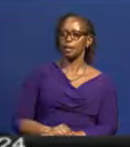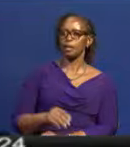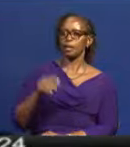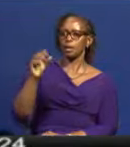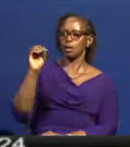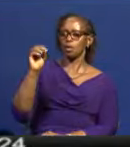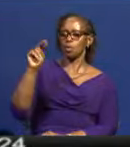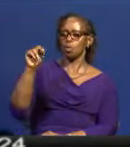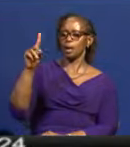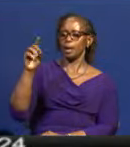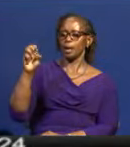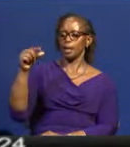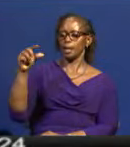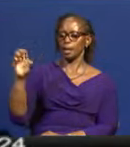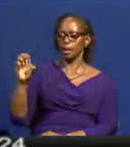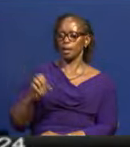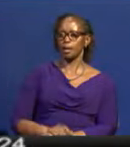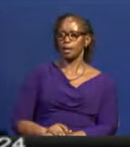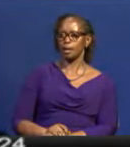Tom Ondege.